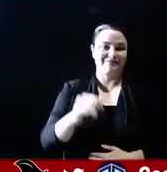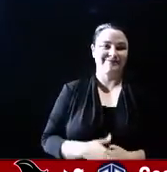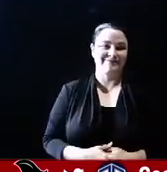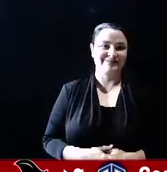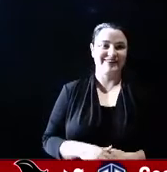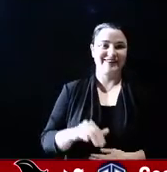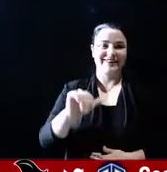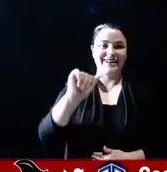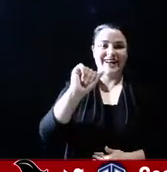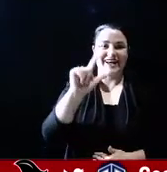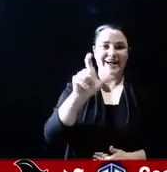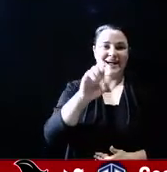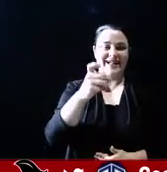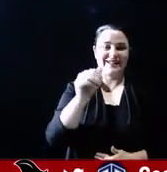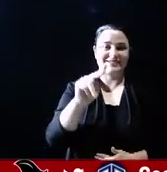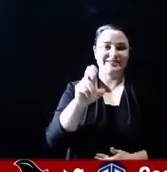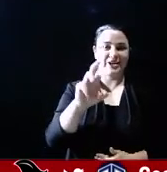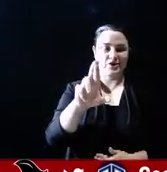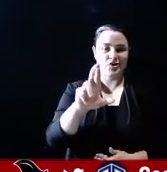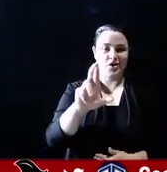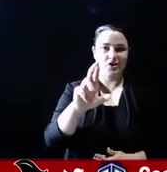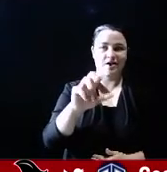Alexander Ramiro Alaman.